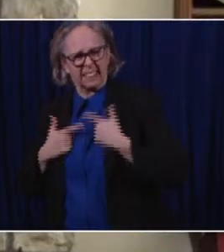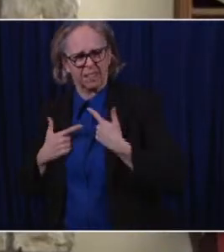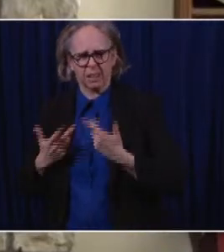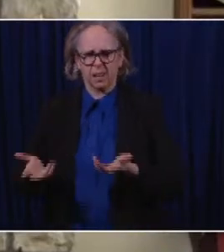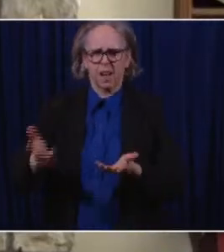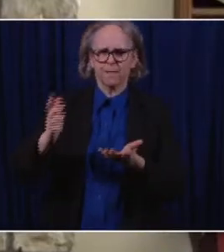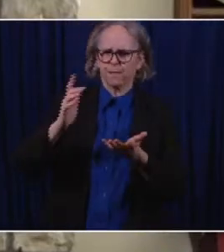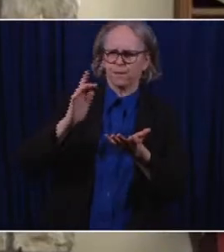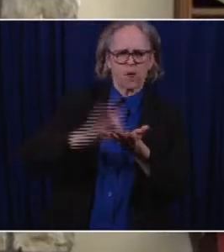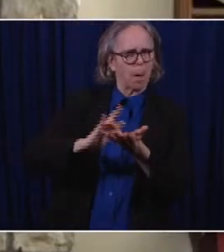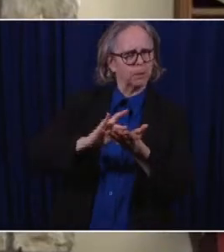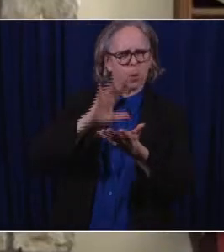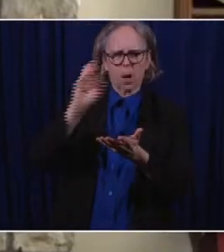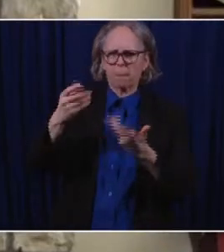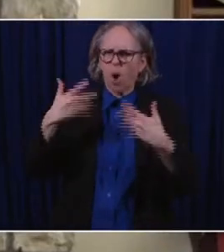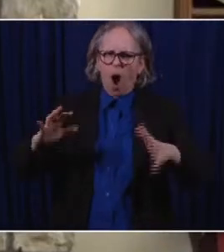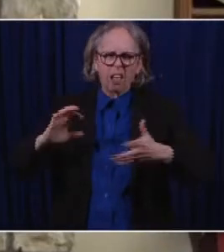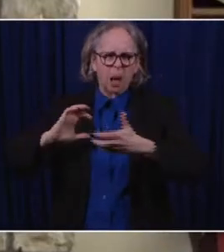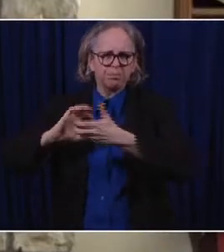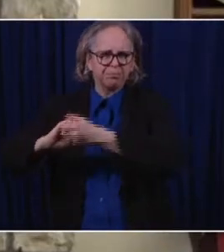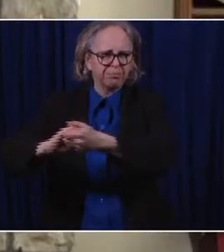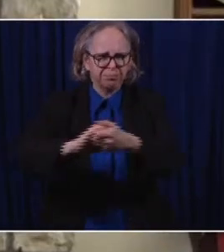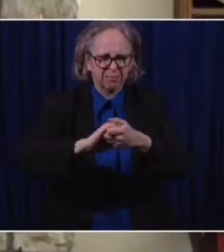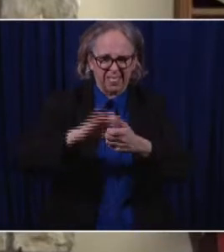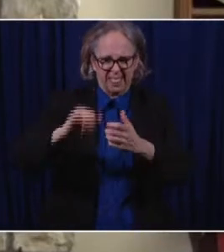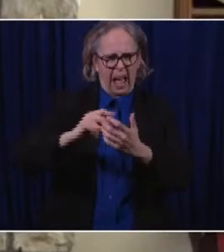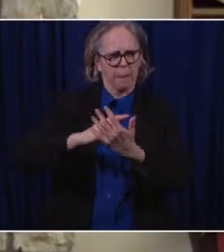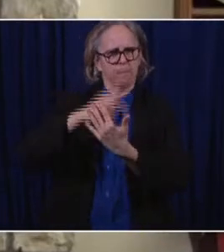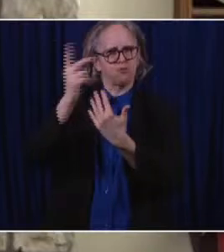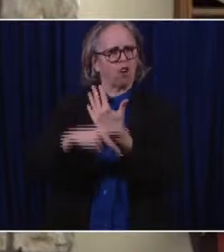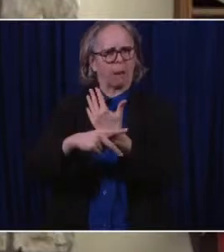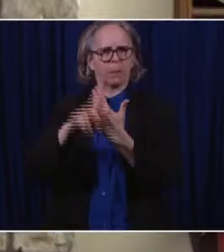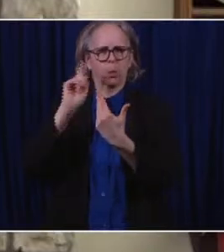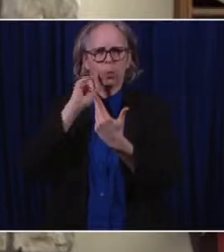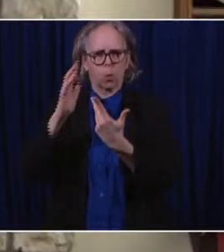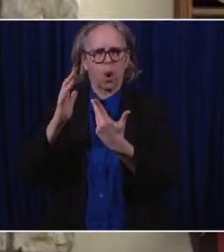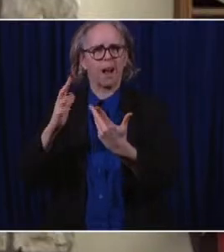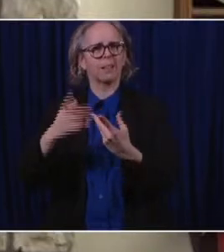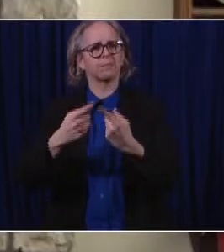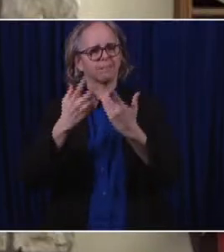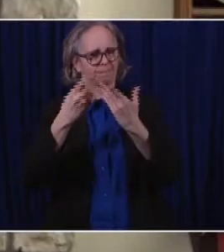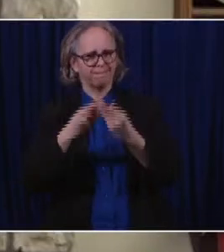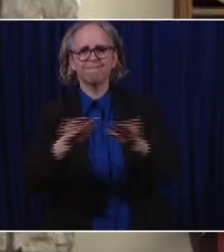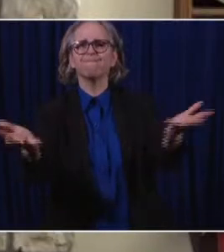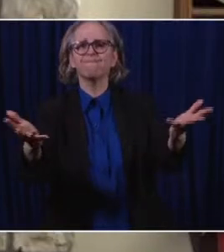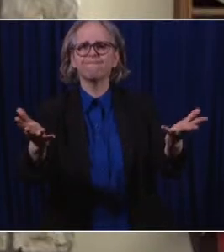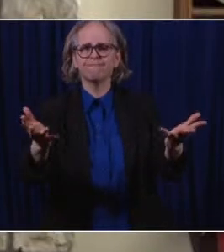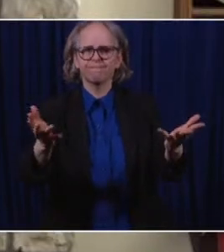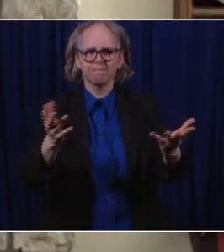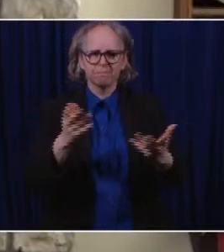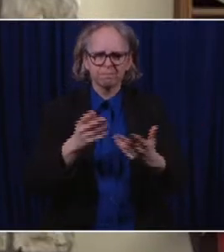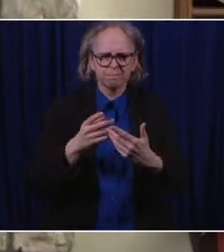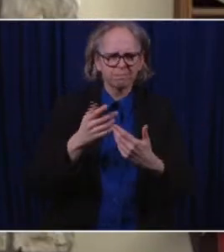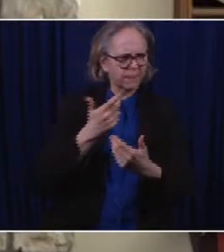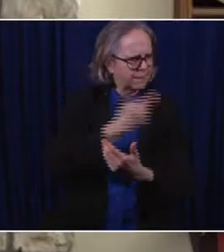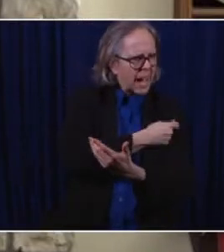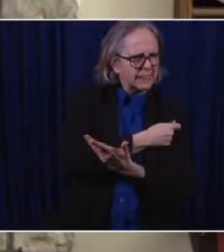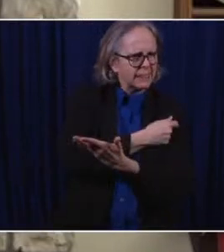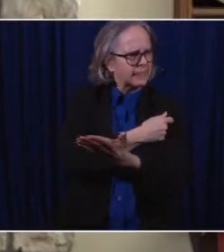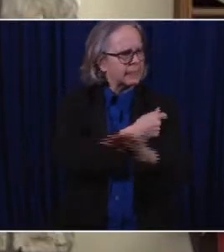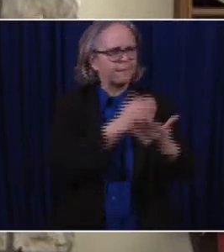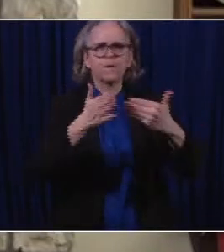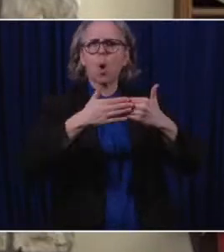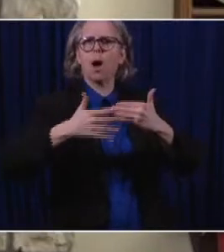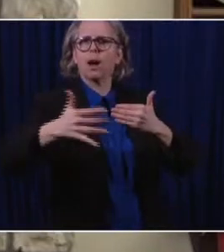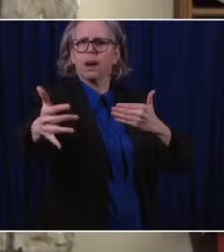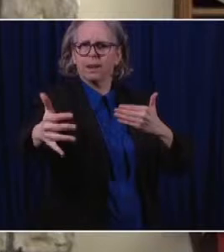regularly provide them with prescription drugs. So we'll be working through the pharmacies that the nursing homes normally are